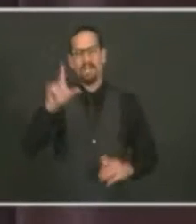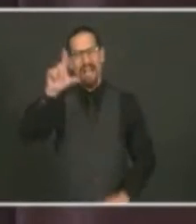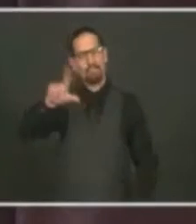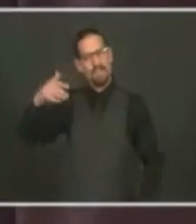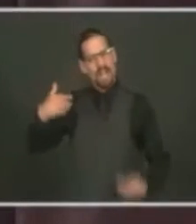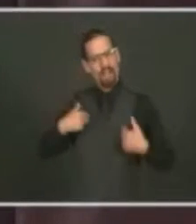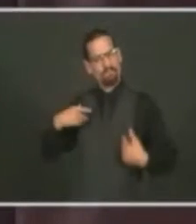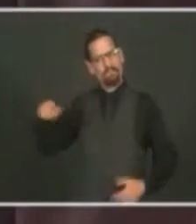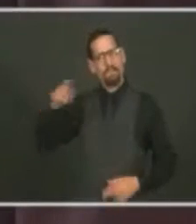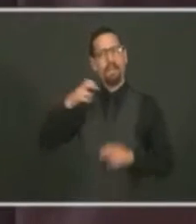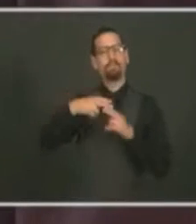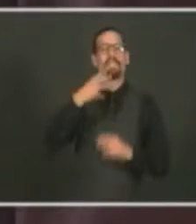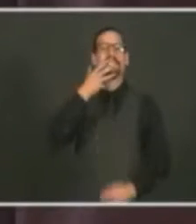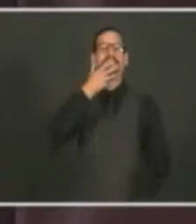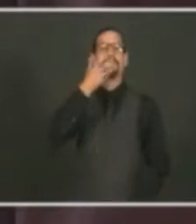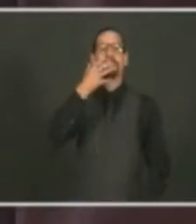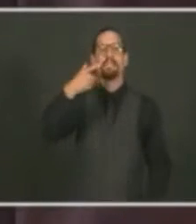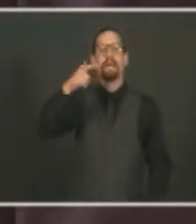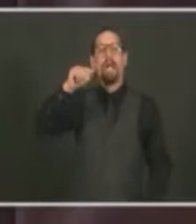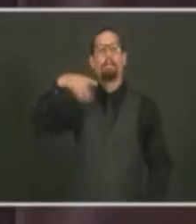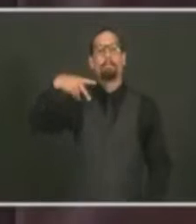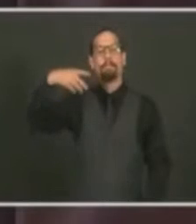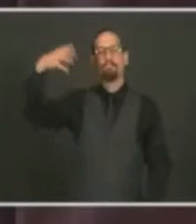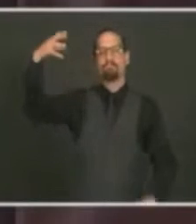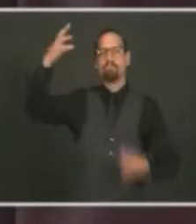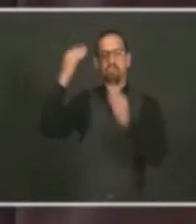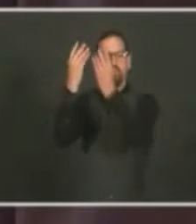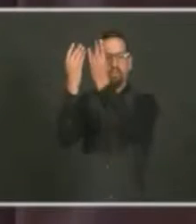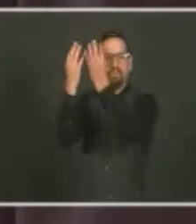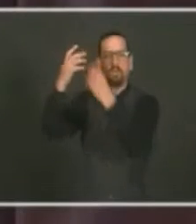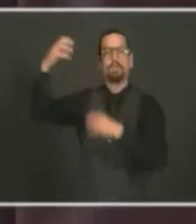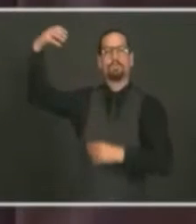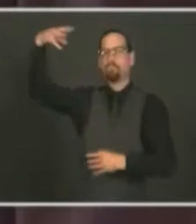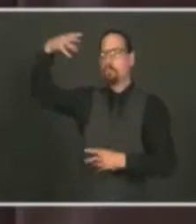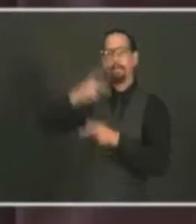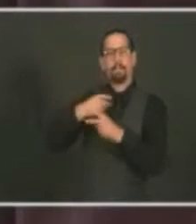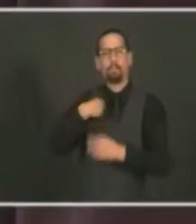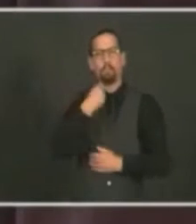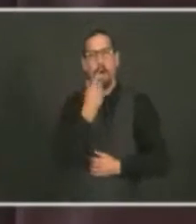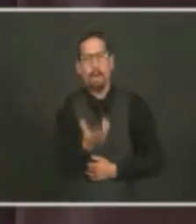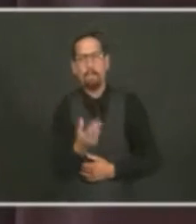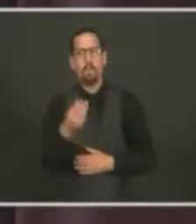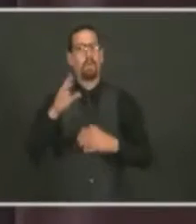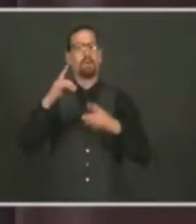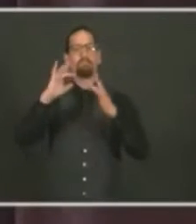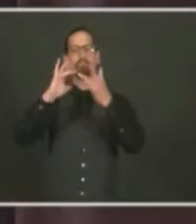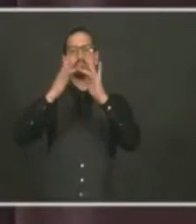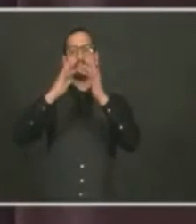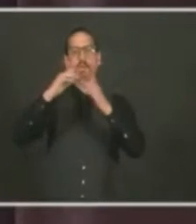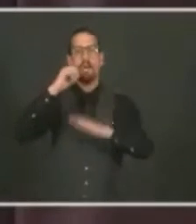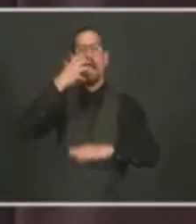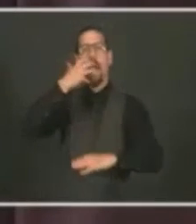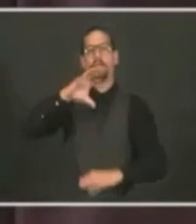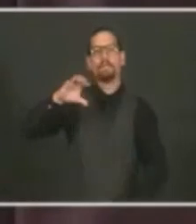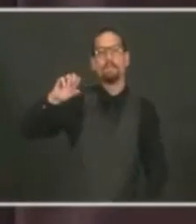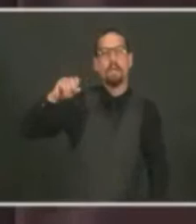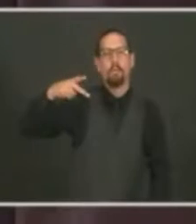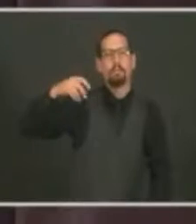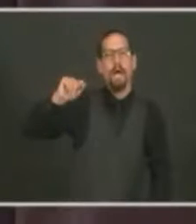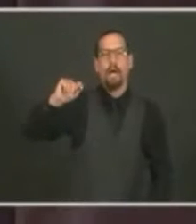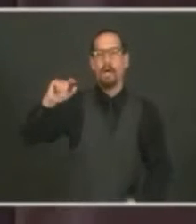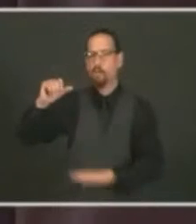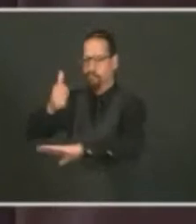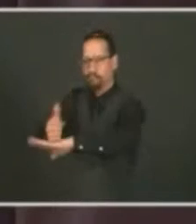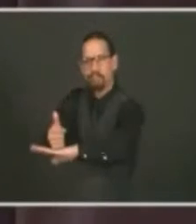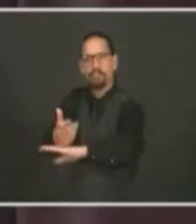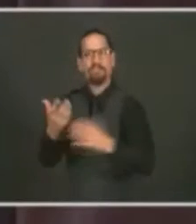Lending or purchasing additional equipment for businesses. Wi-Fi hotspots outside of state libraries in